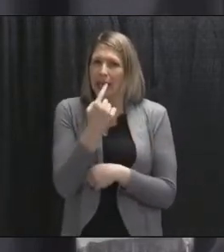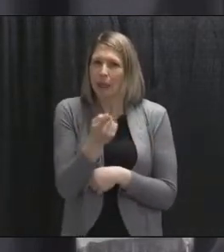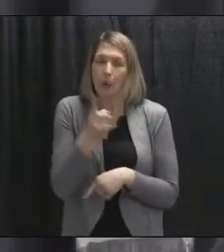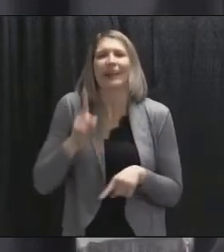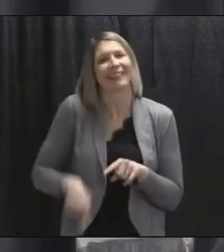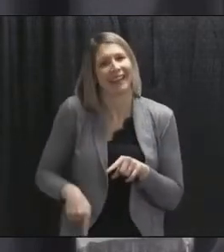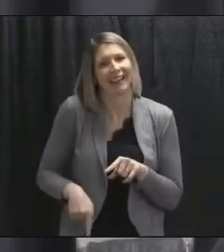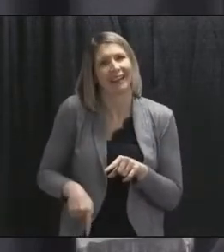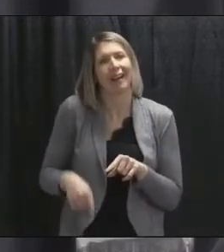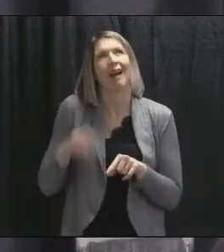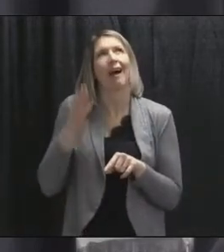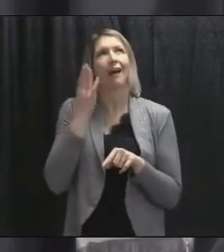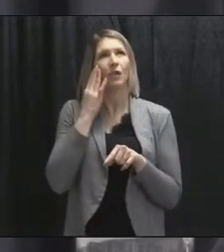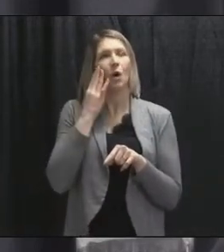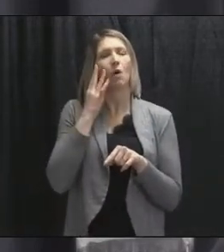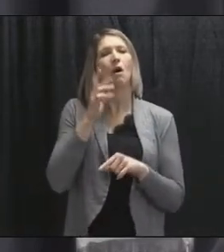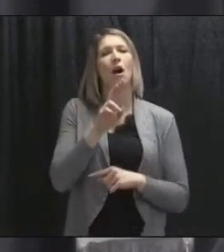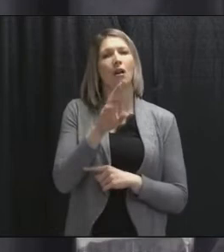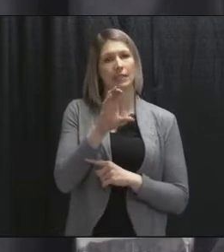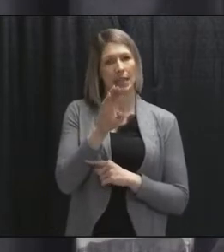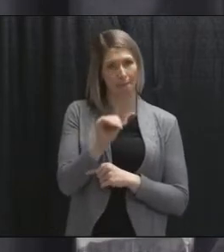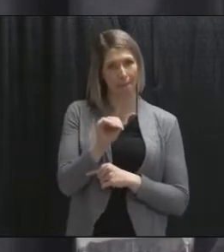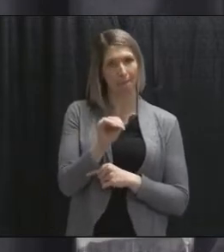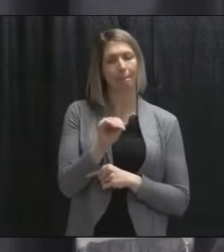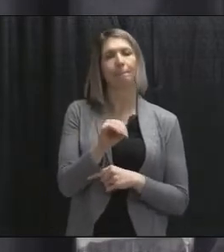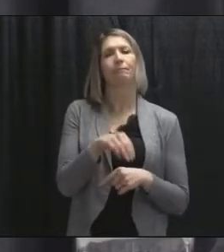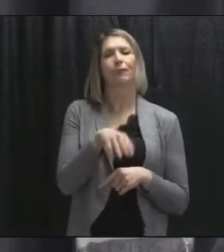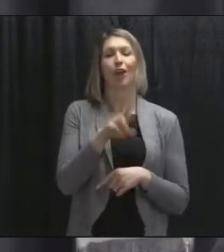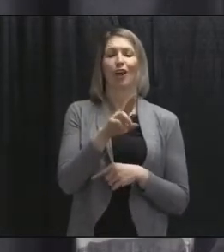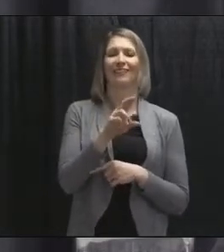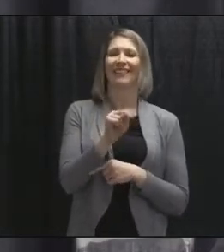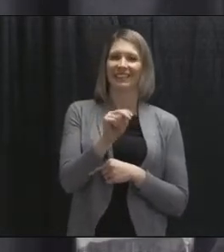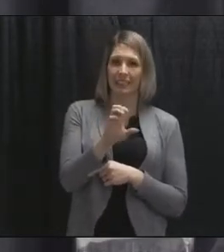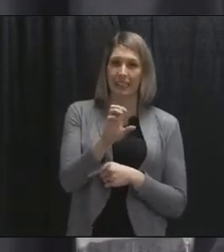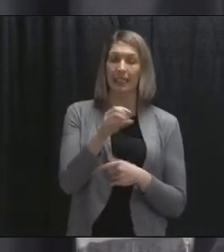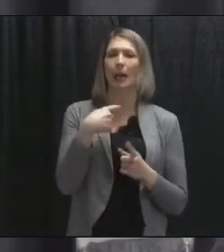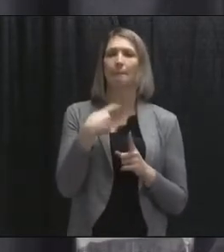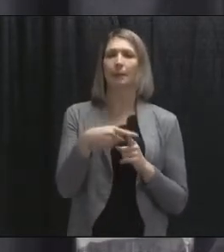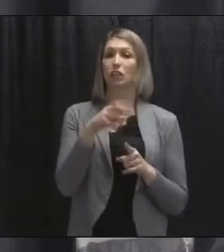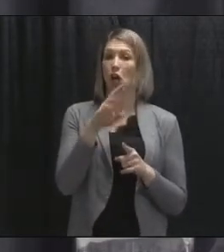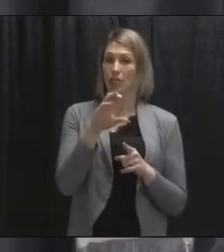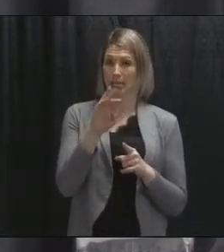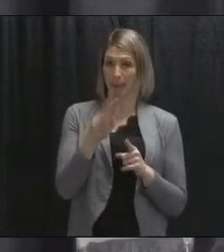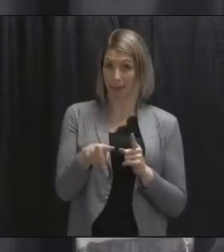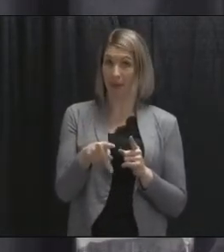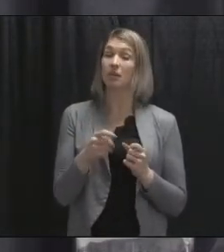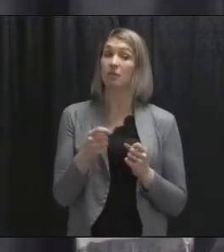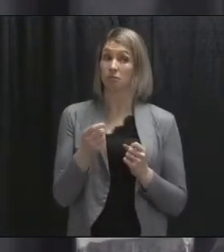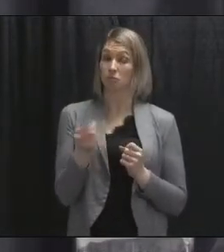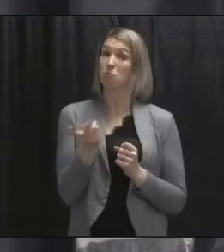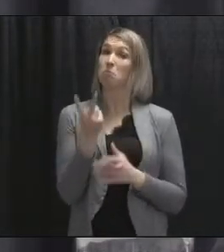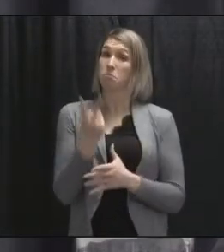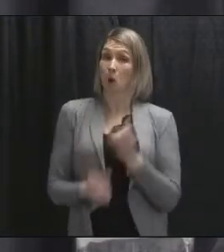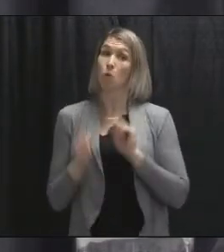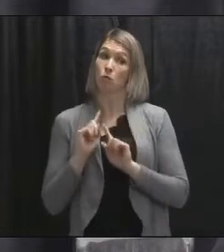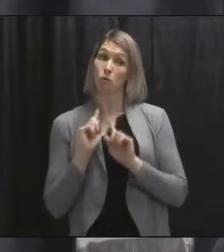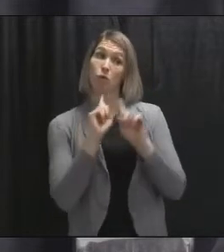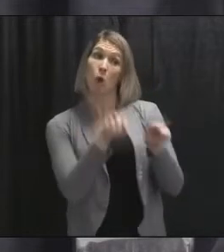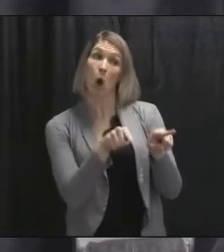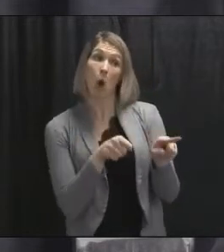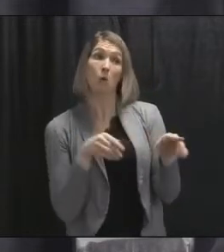know both the RNC and the RCMP have had units out the weekend and have responded to calls. So I can get you